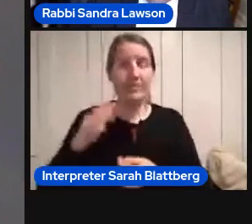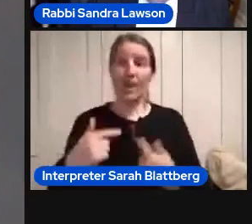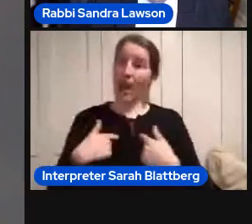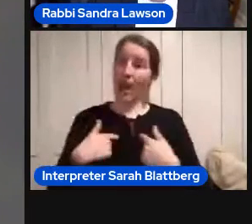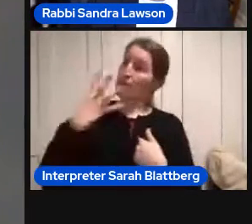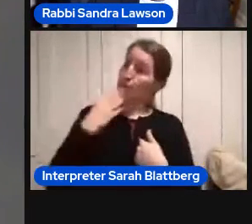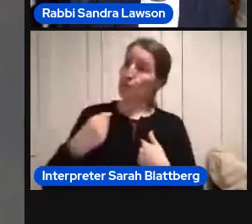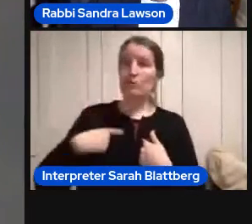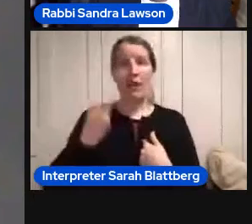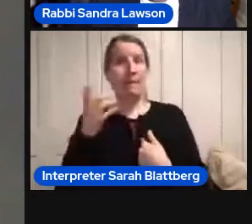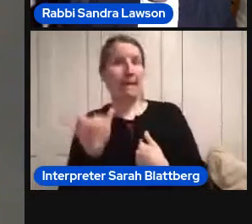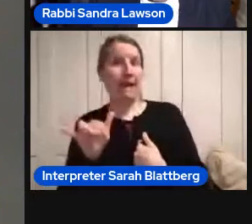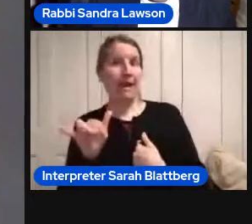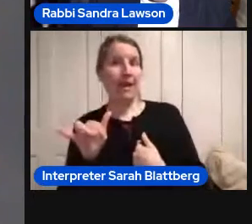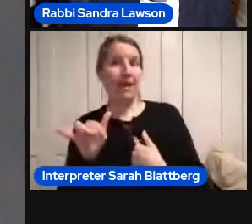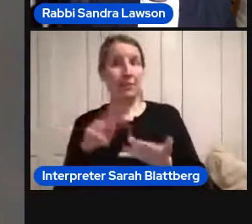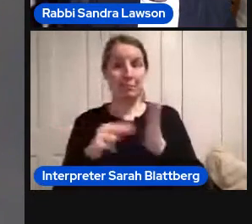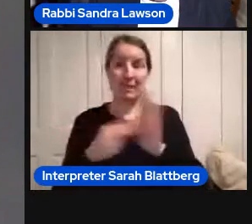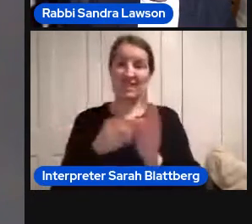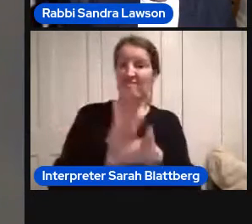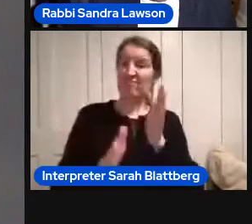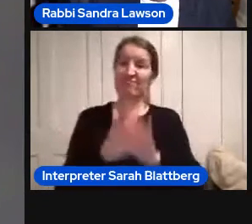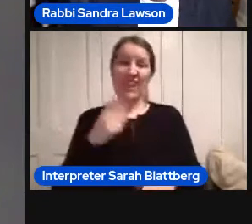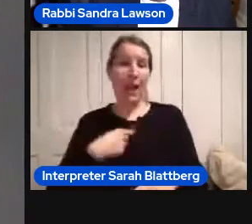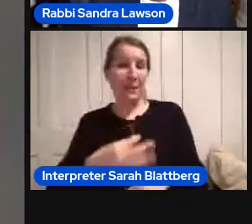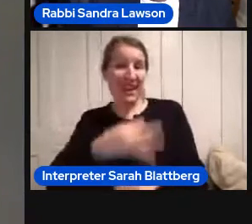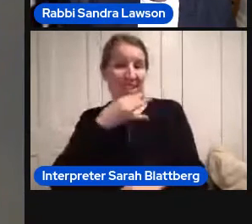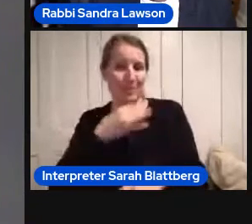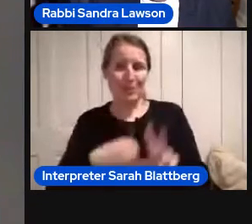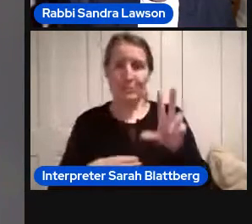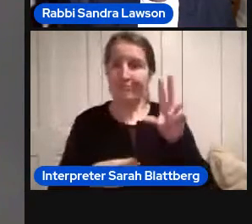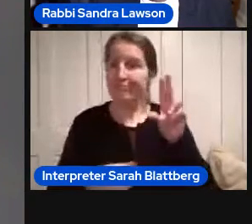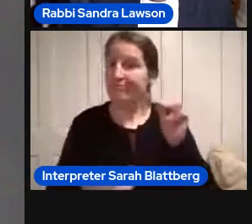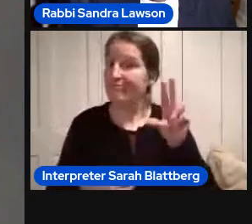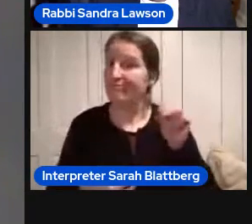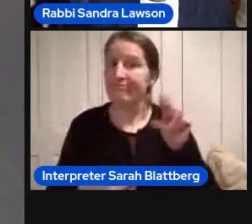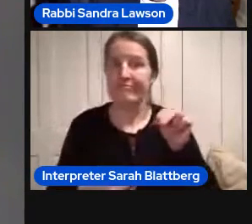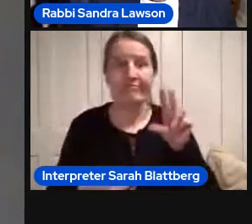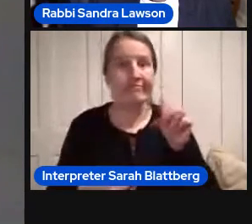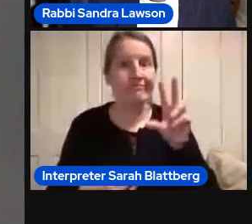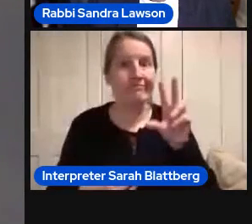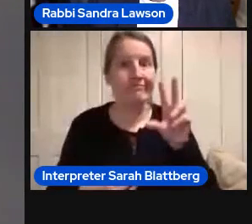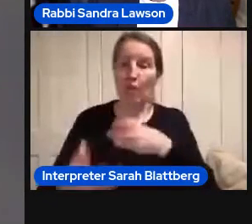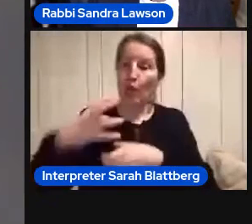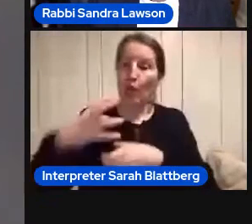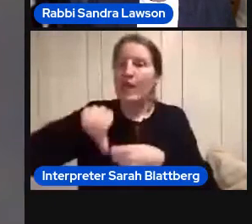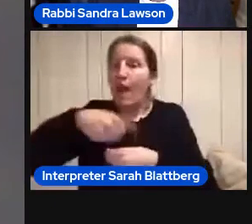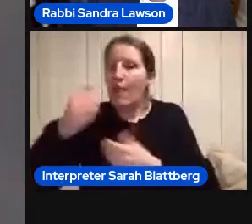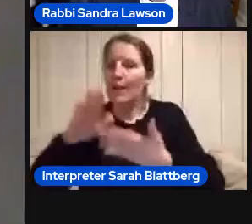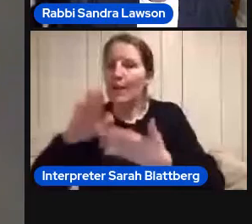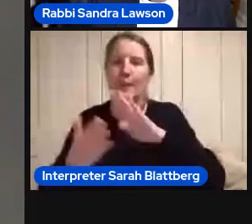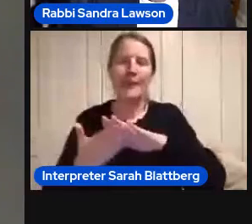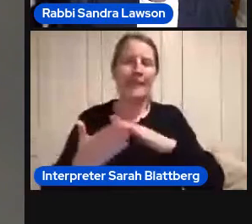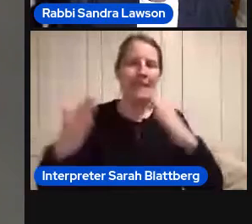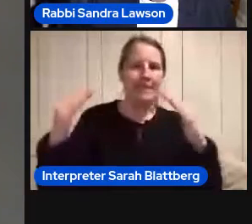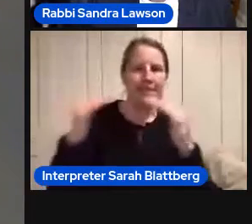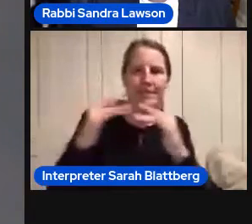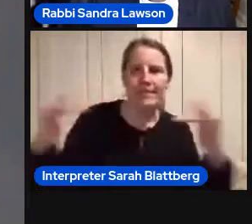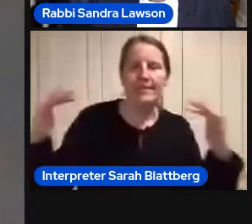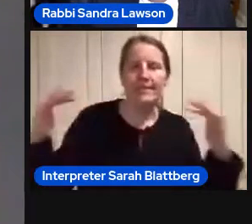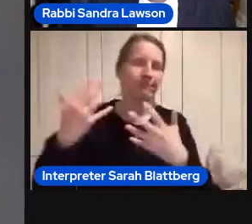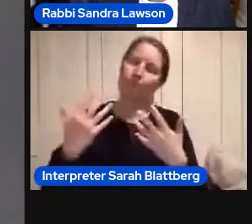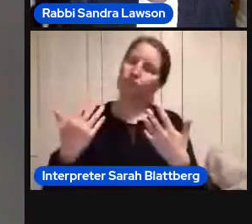Jewish and gay, it did not mean that I was an expert on the inclusion and equity of other communities.